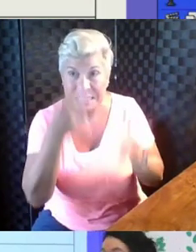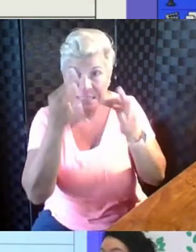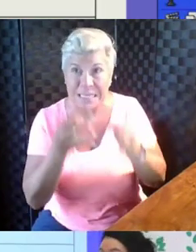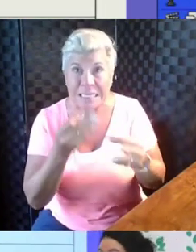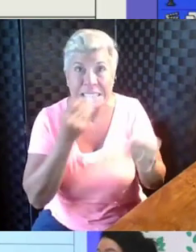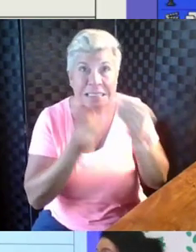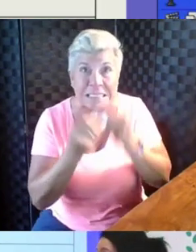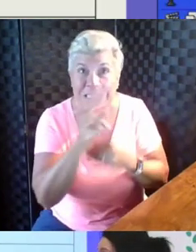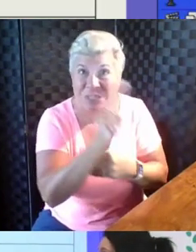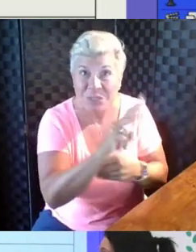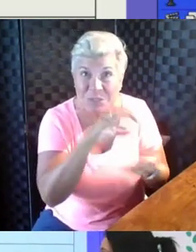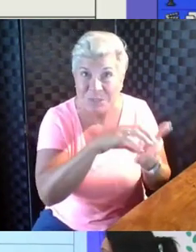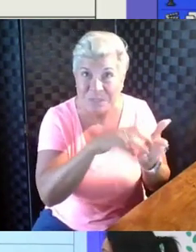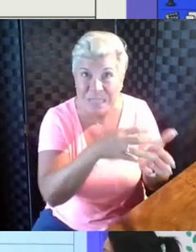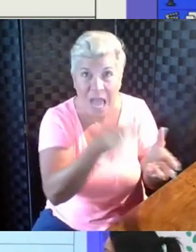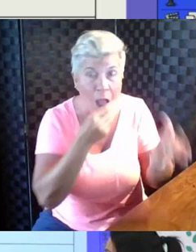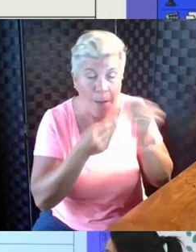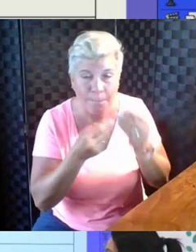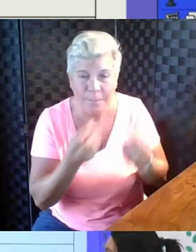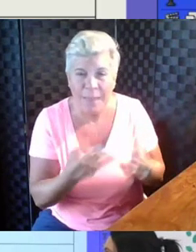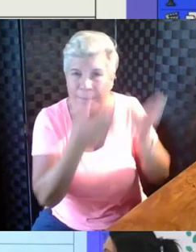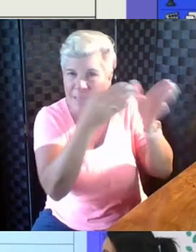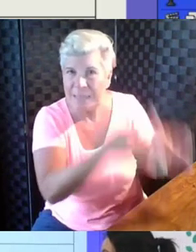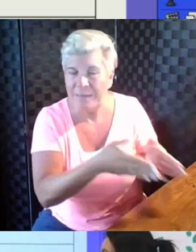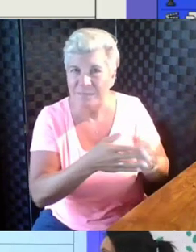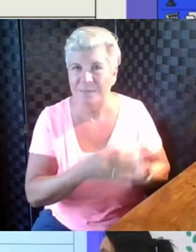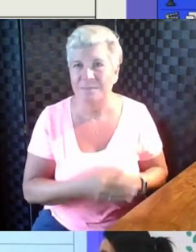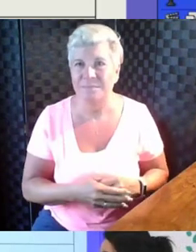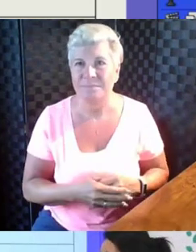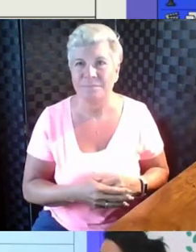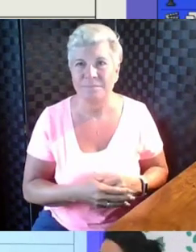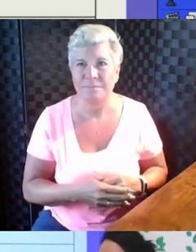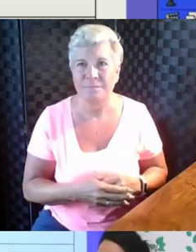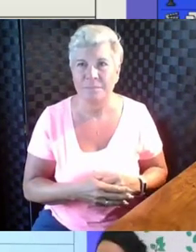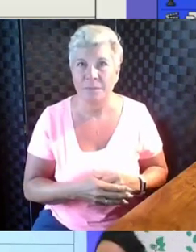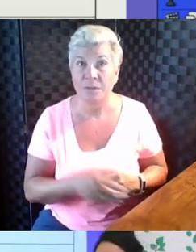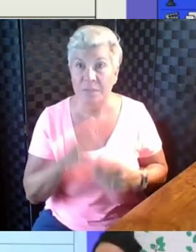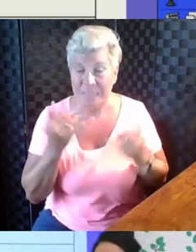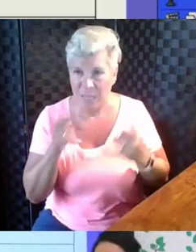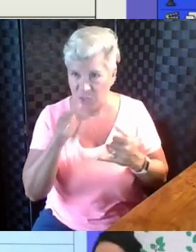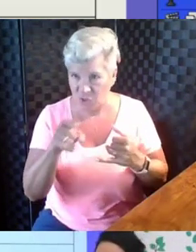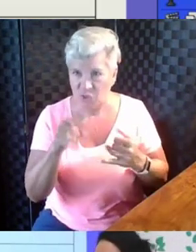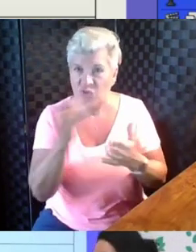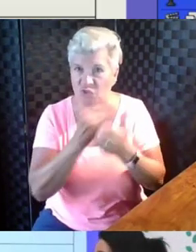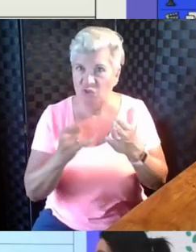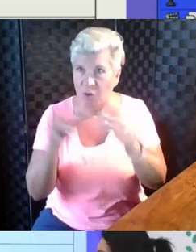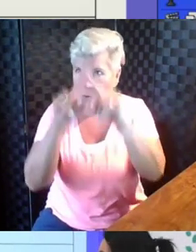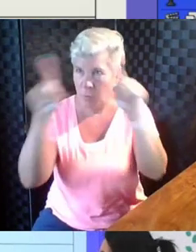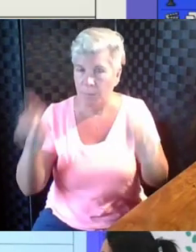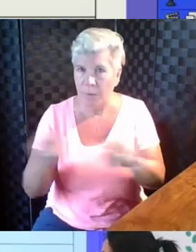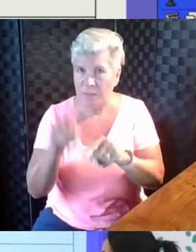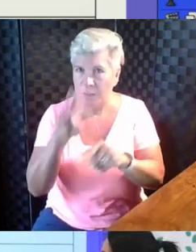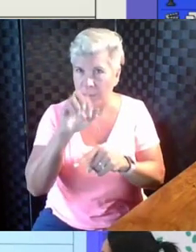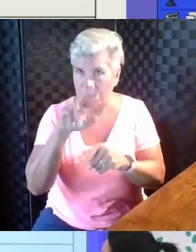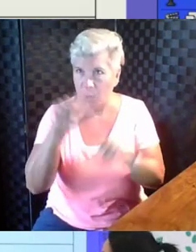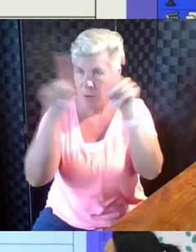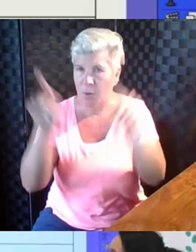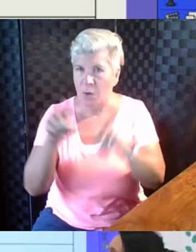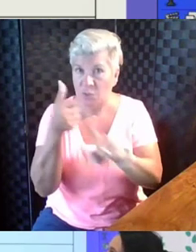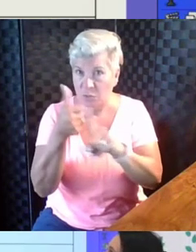2 cookies as well. How many are left? I want you to draw your representation, draw a bar